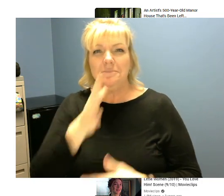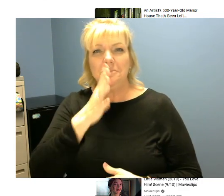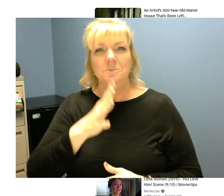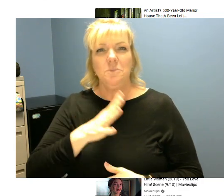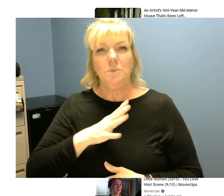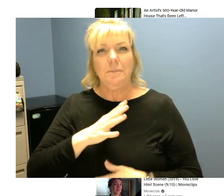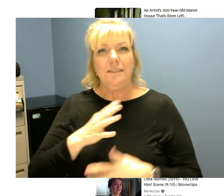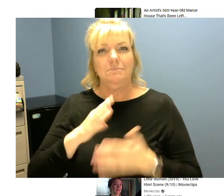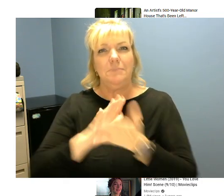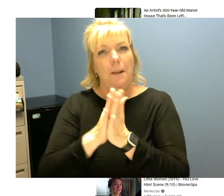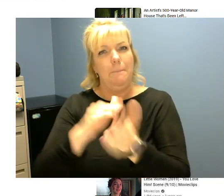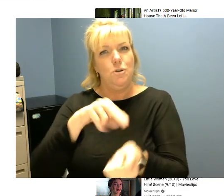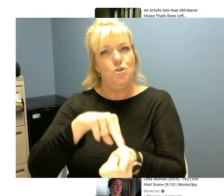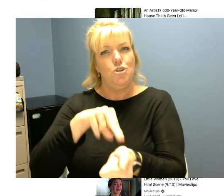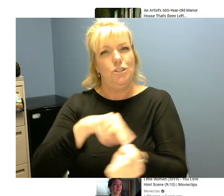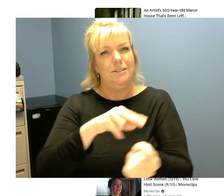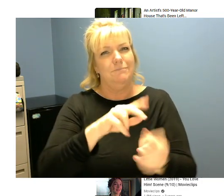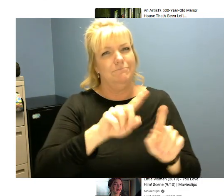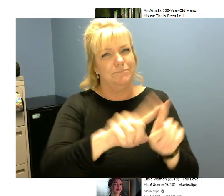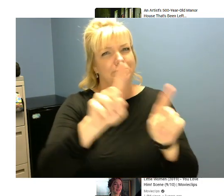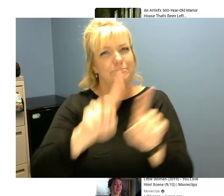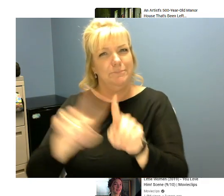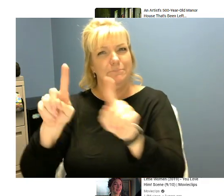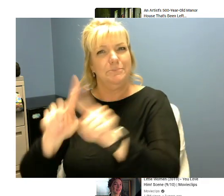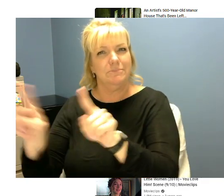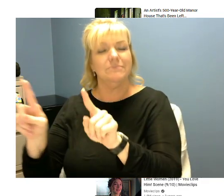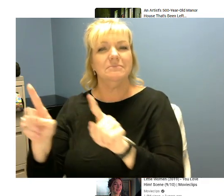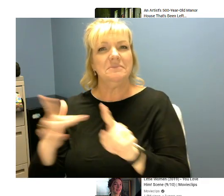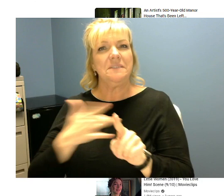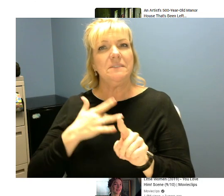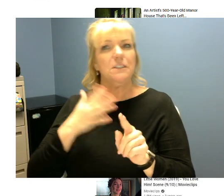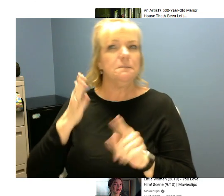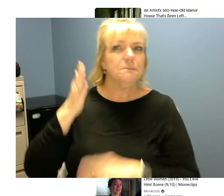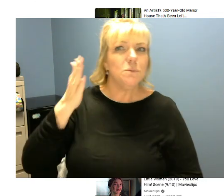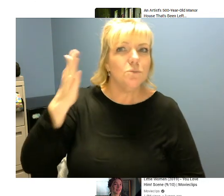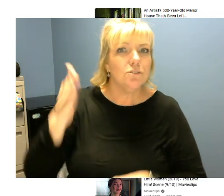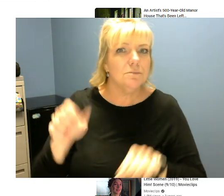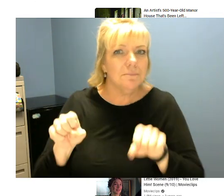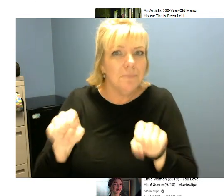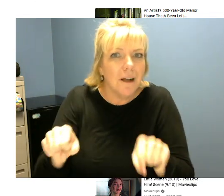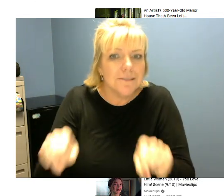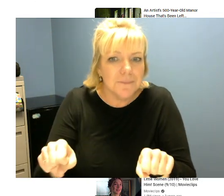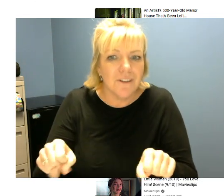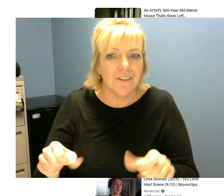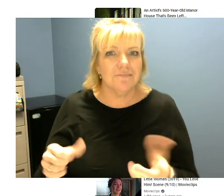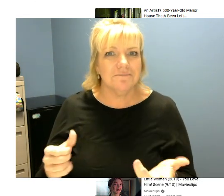kind of how women might have found some possibilities in this role as